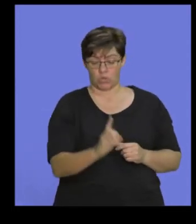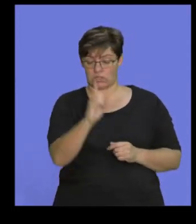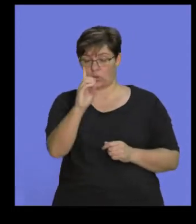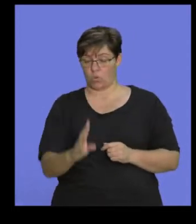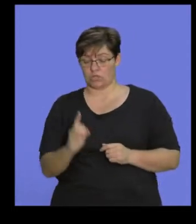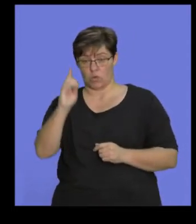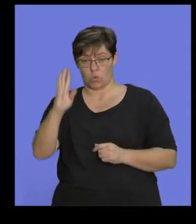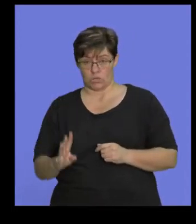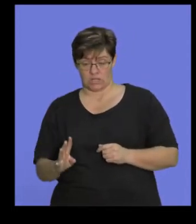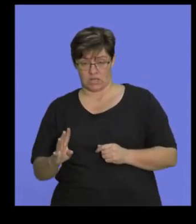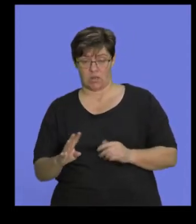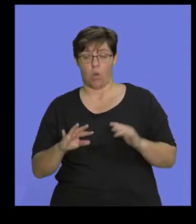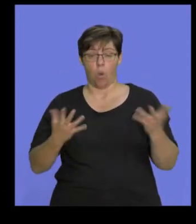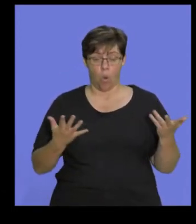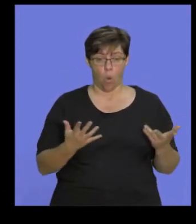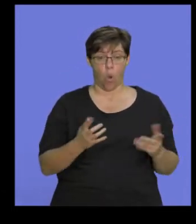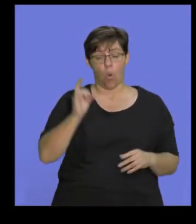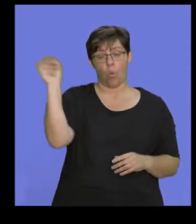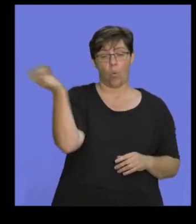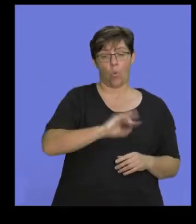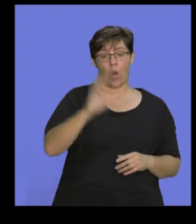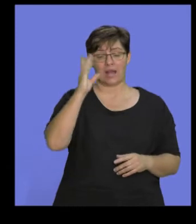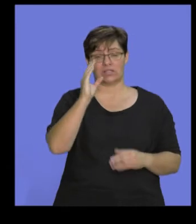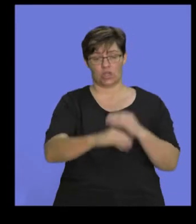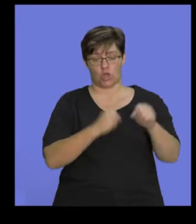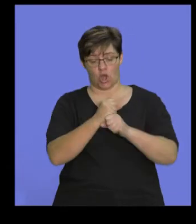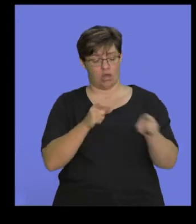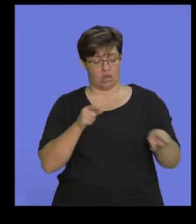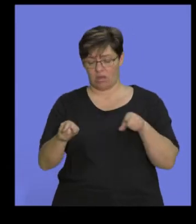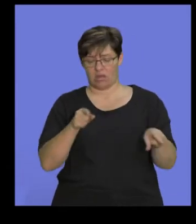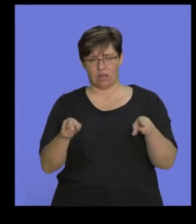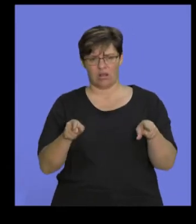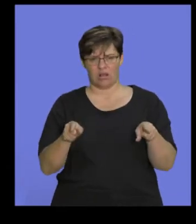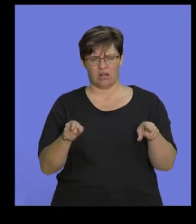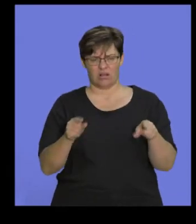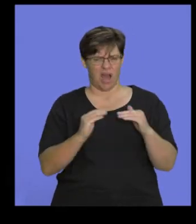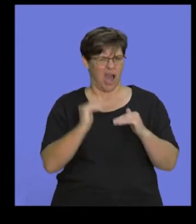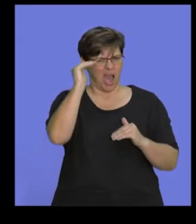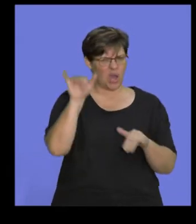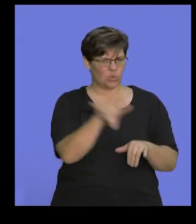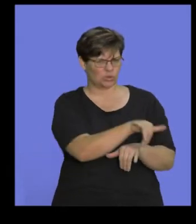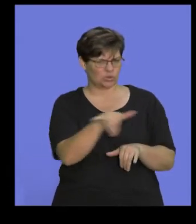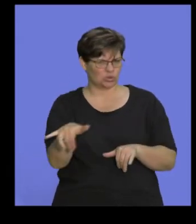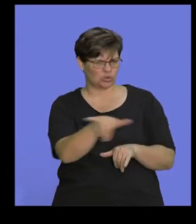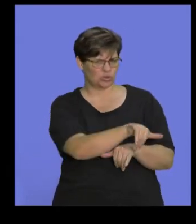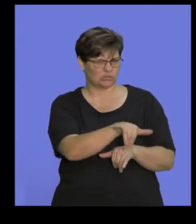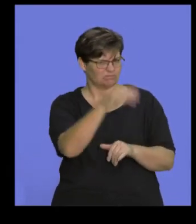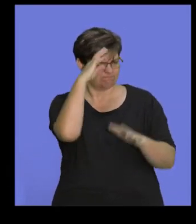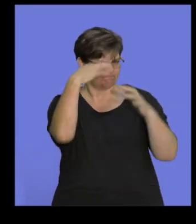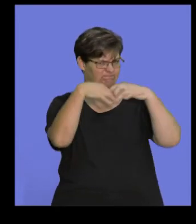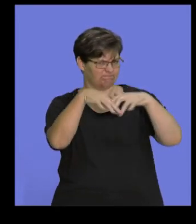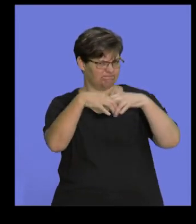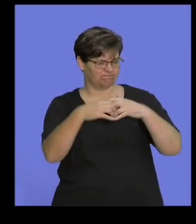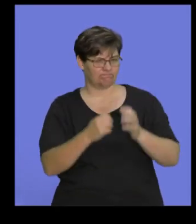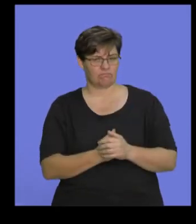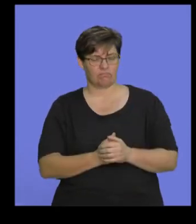I give you interest on a yearly basis, which one will be higher between the two? Think about that.